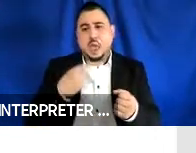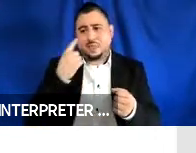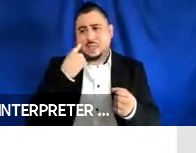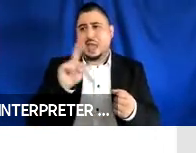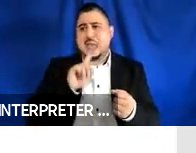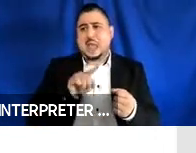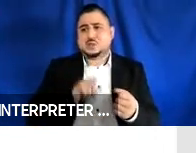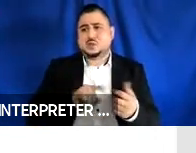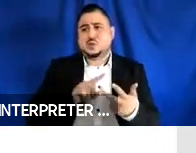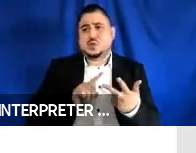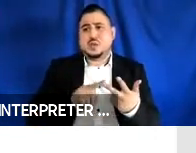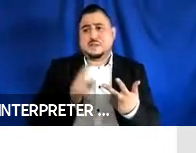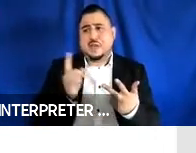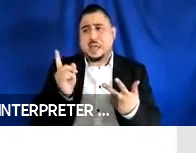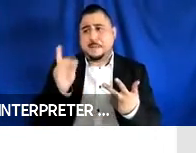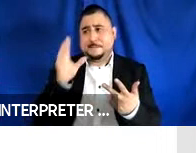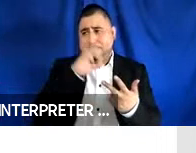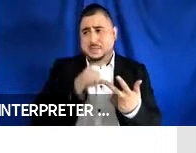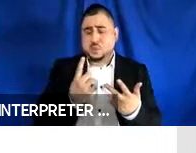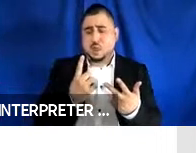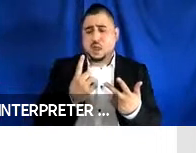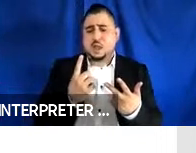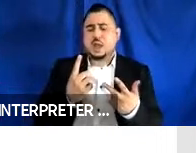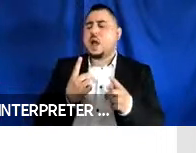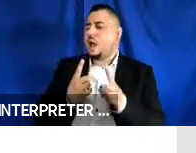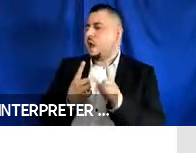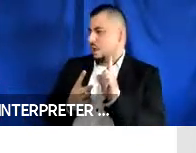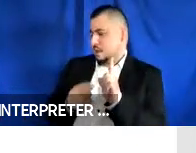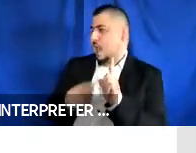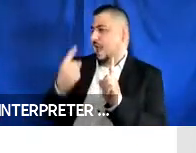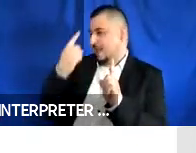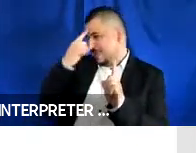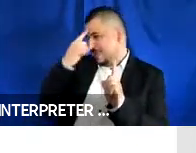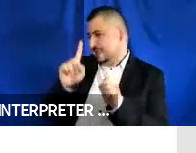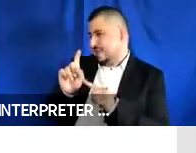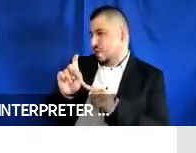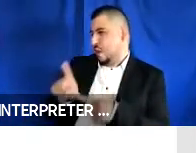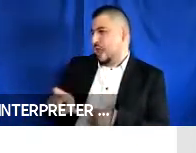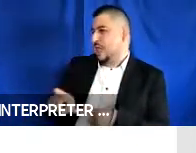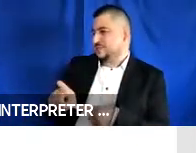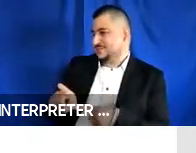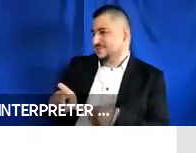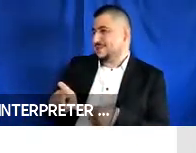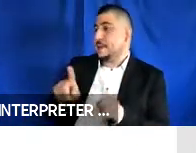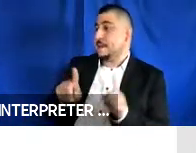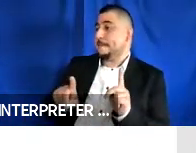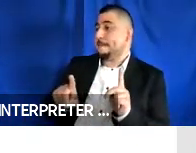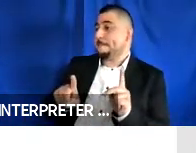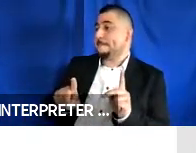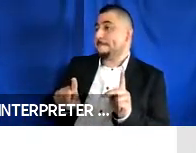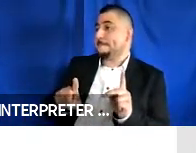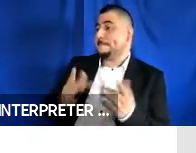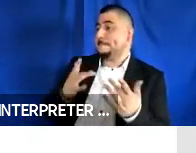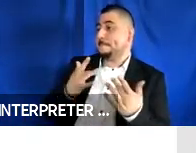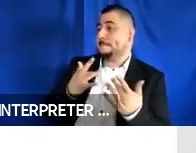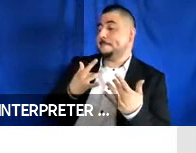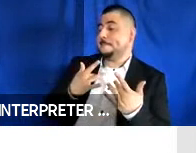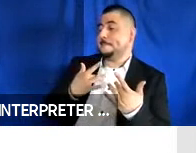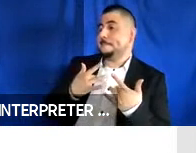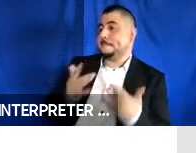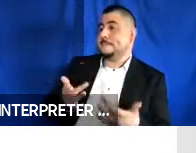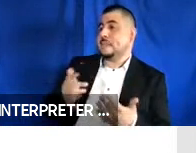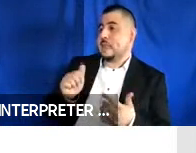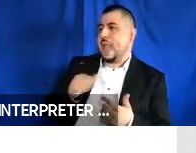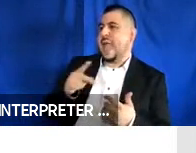I was missing, do let me know. Well, I think the question might have been, that people are you typically it's an app